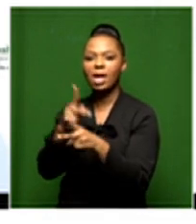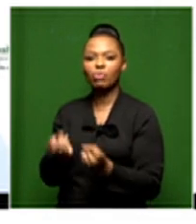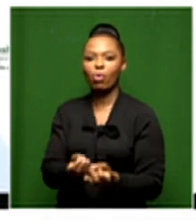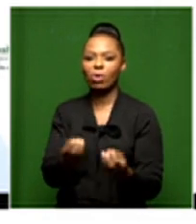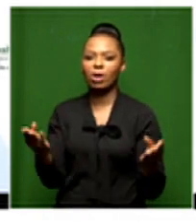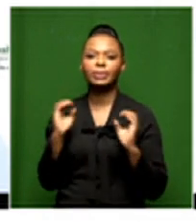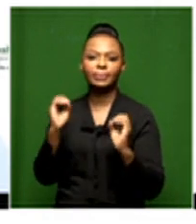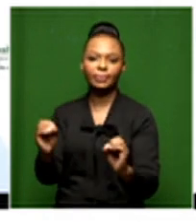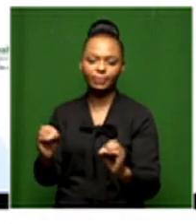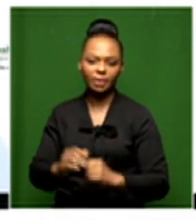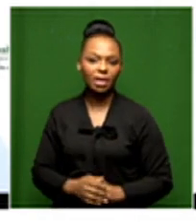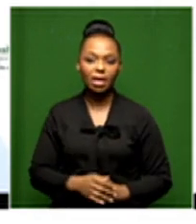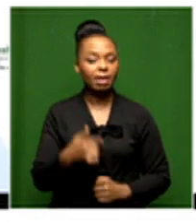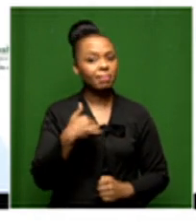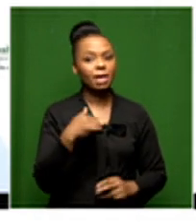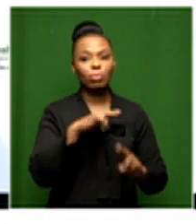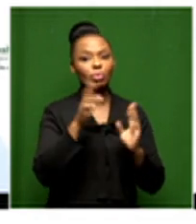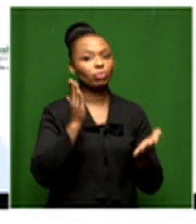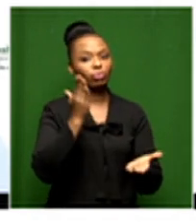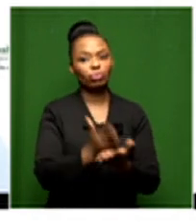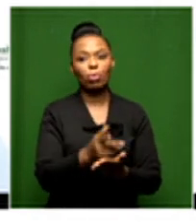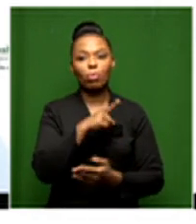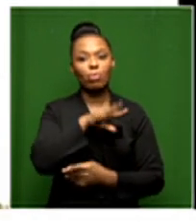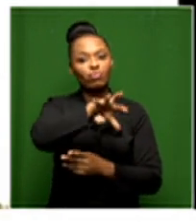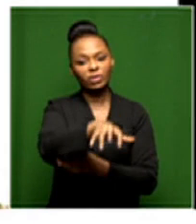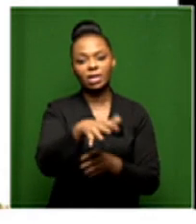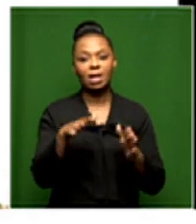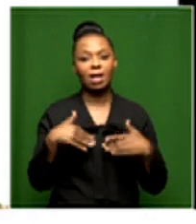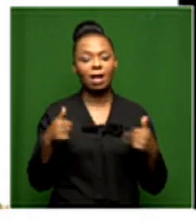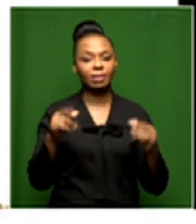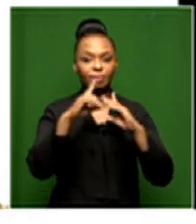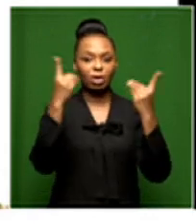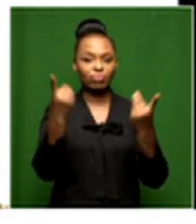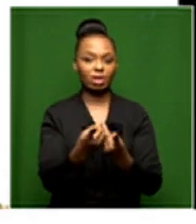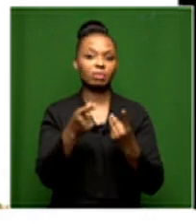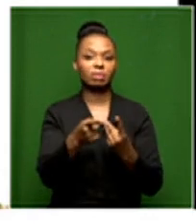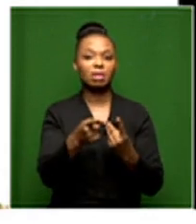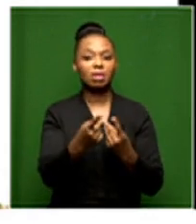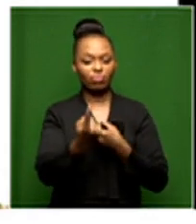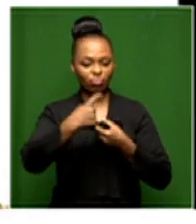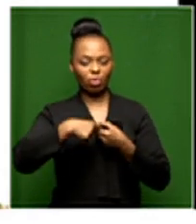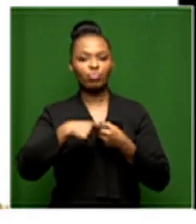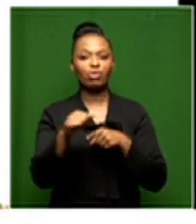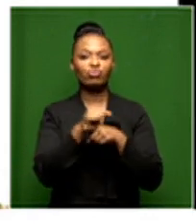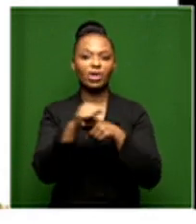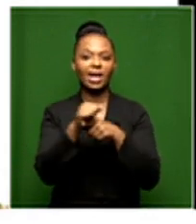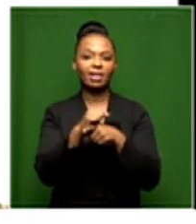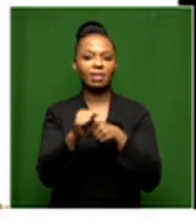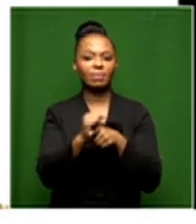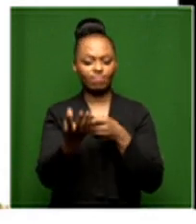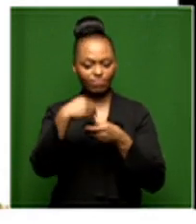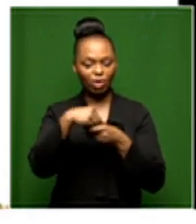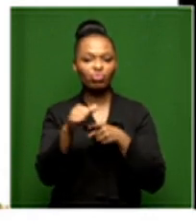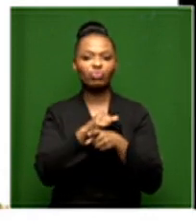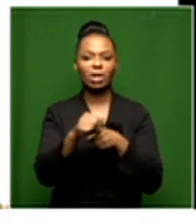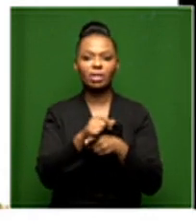Well, I'm not sure, because the provincial health department officials were part of the training. We continue to do